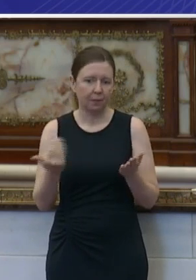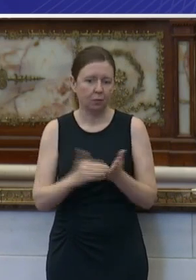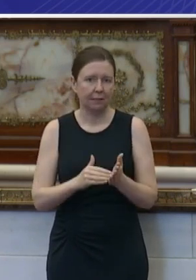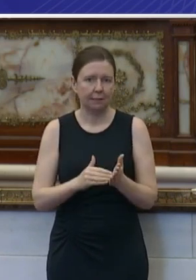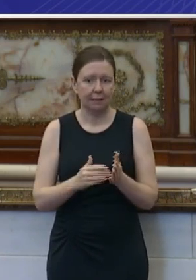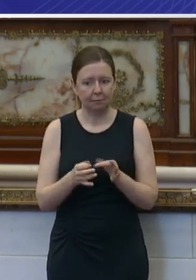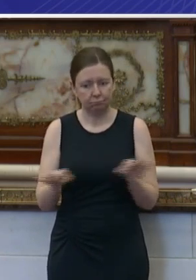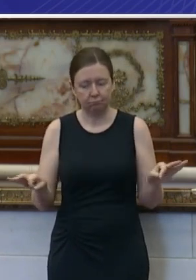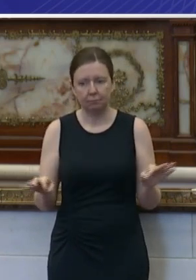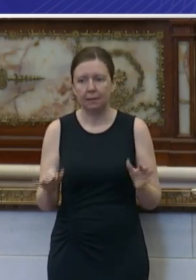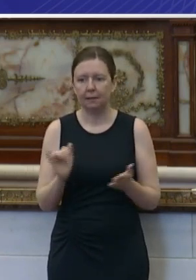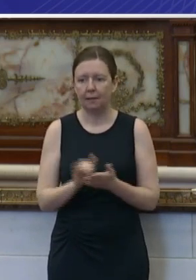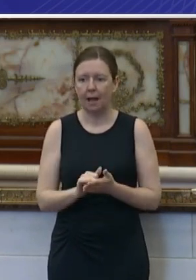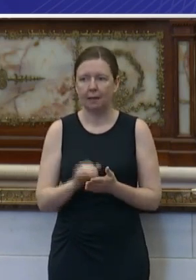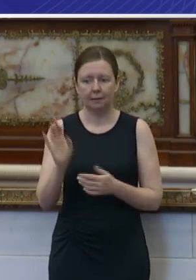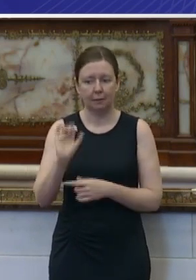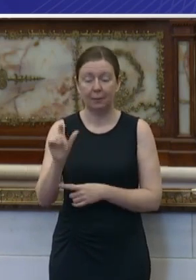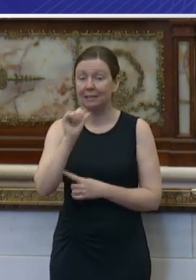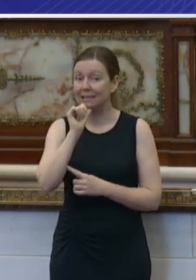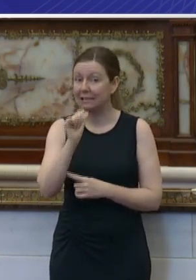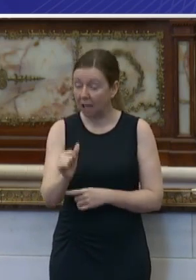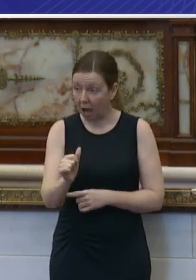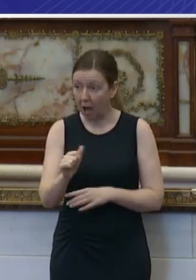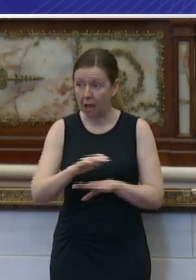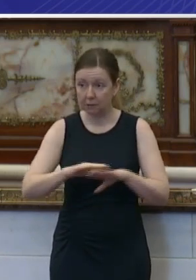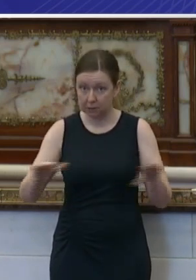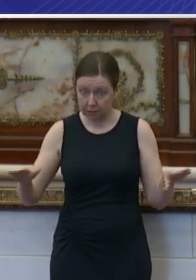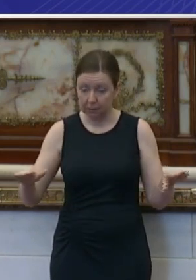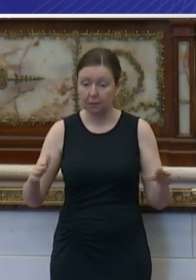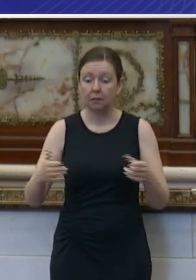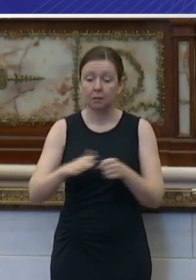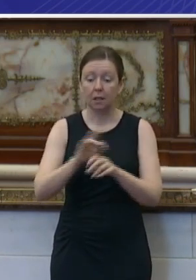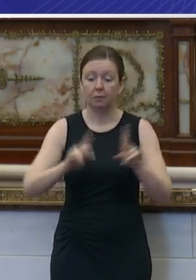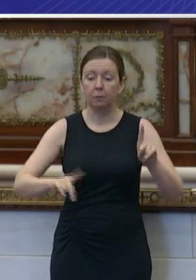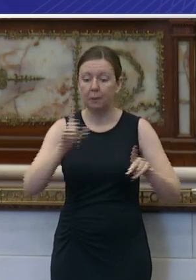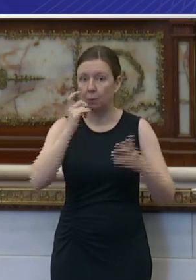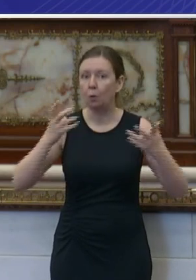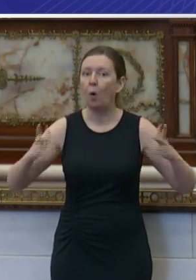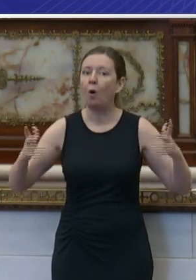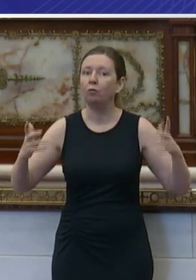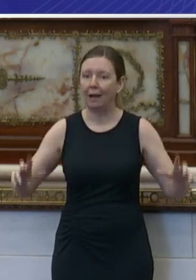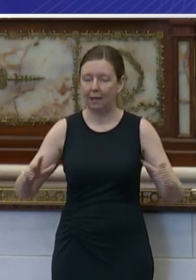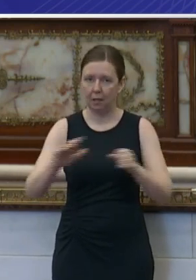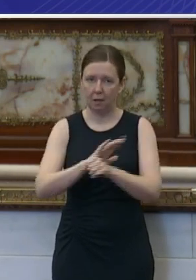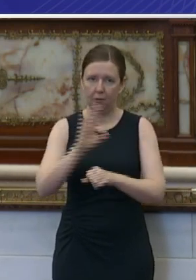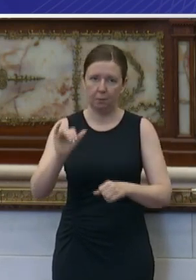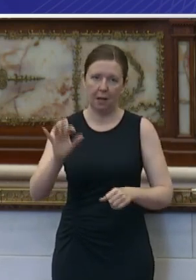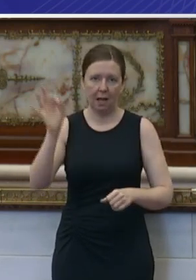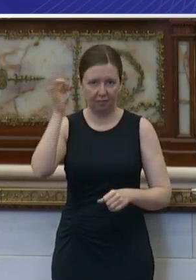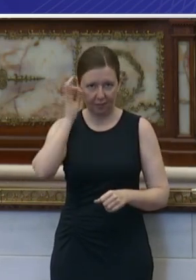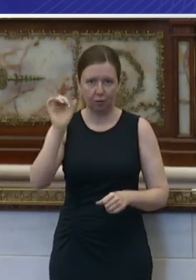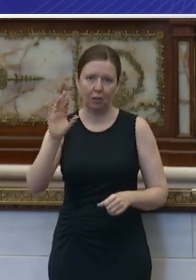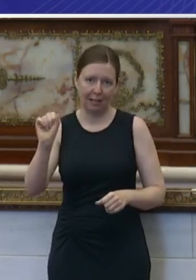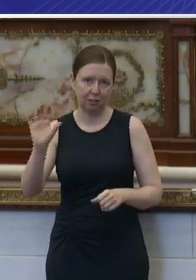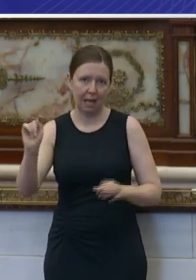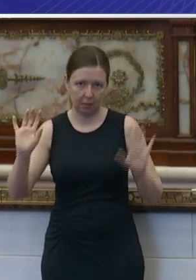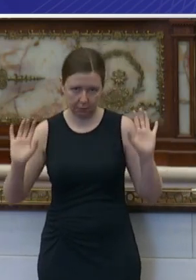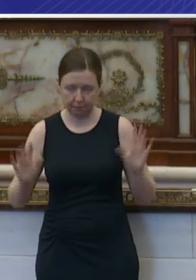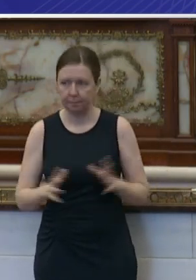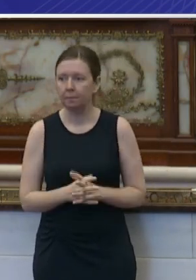that, that this bill does not cover people who are already covered by the Federal CARES Act and